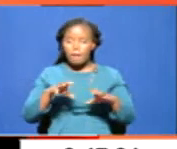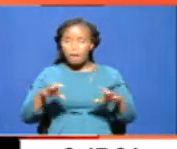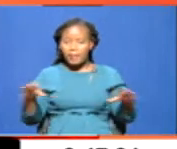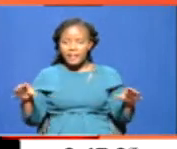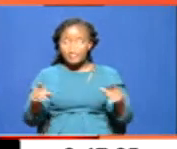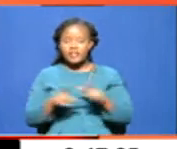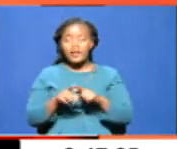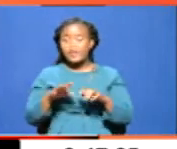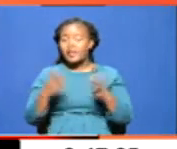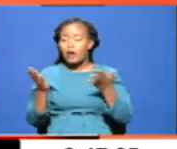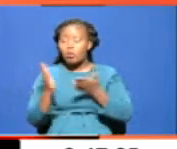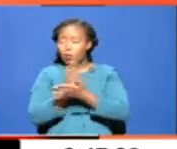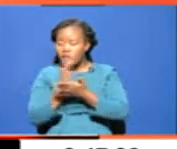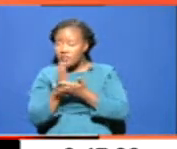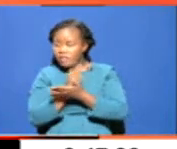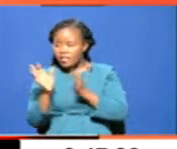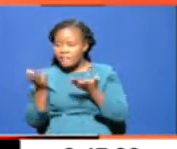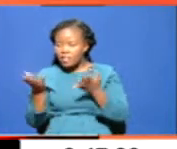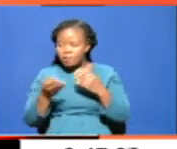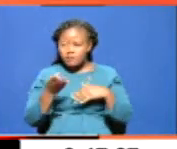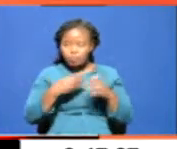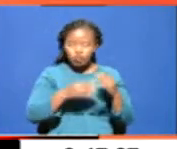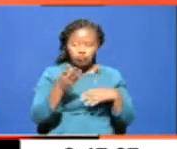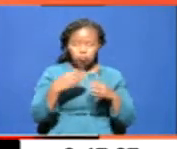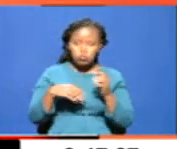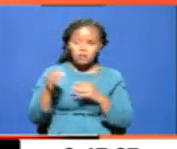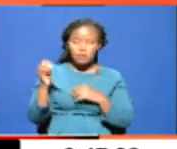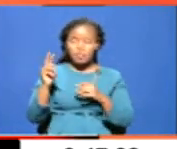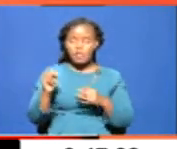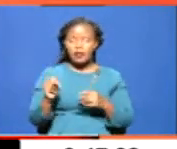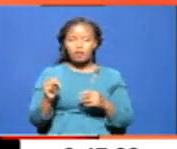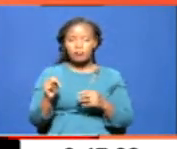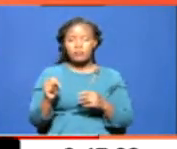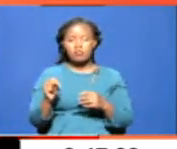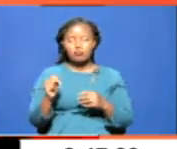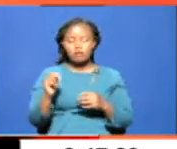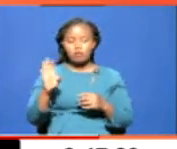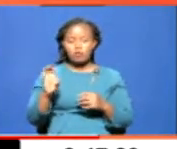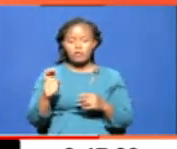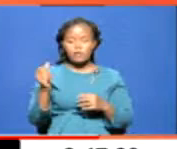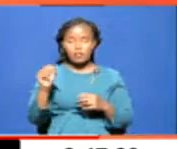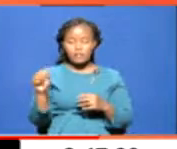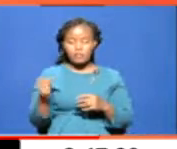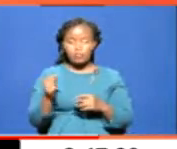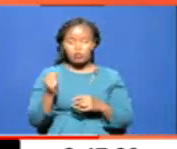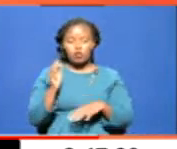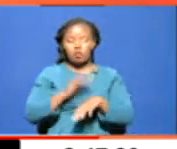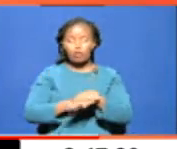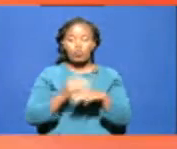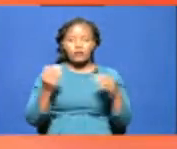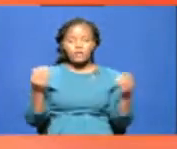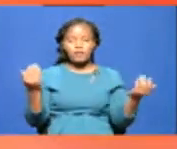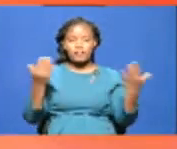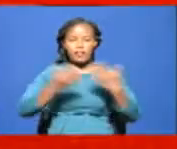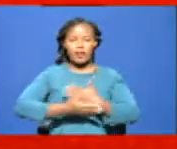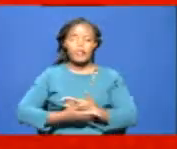been trading at the Nairobi Securities Exchange. My name is Carol Jenga. Have a good night.